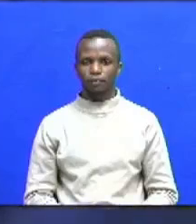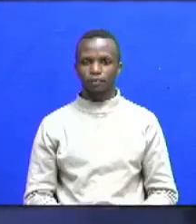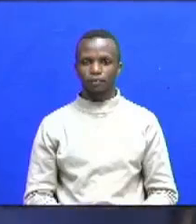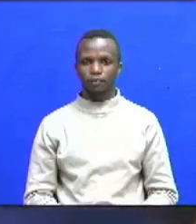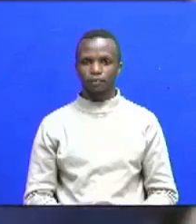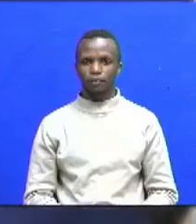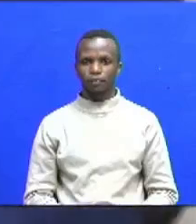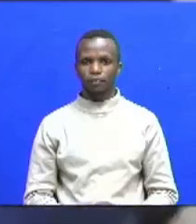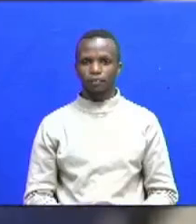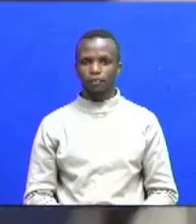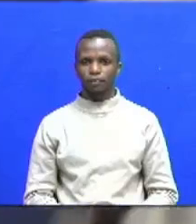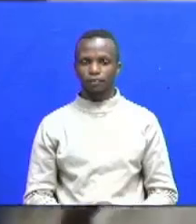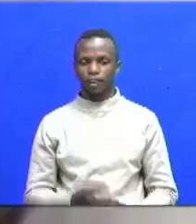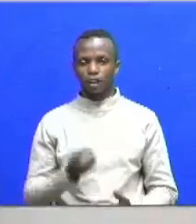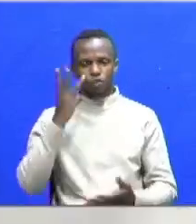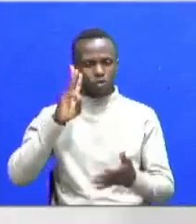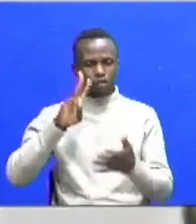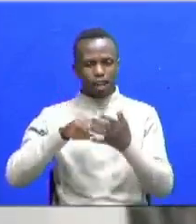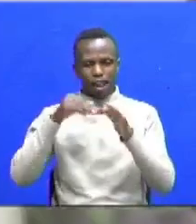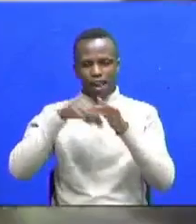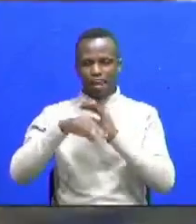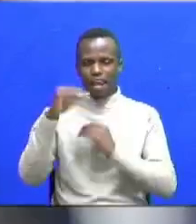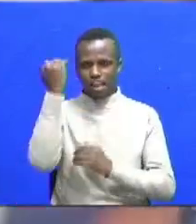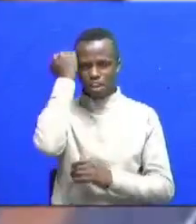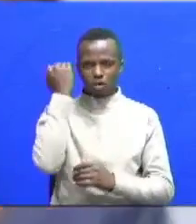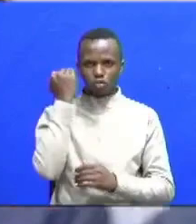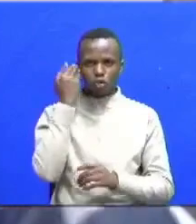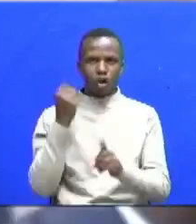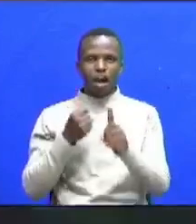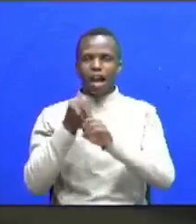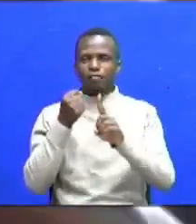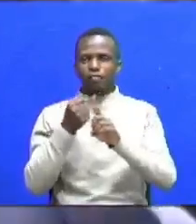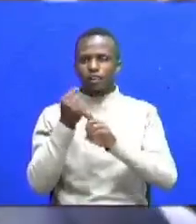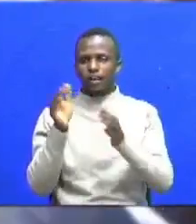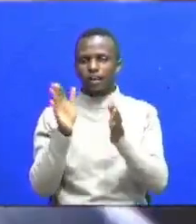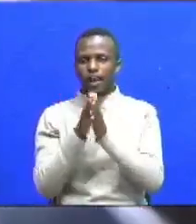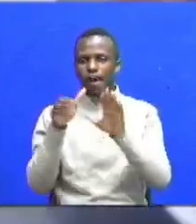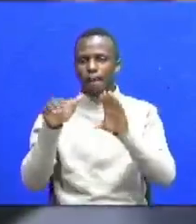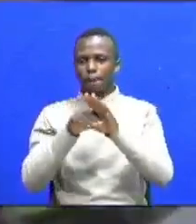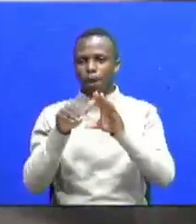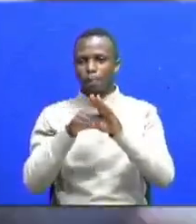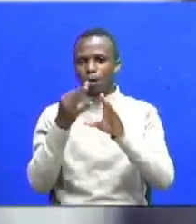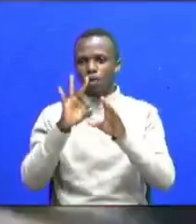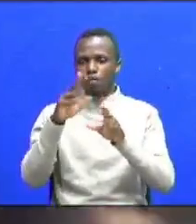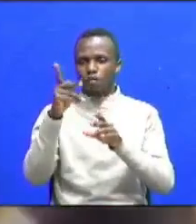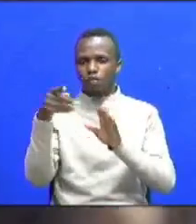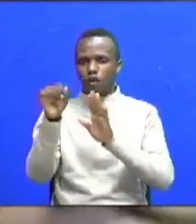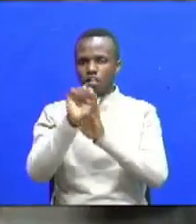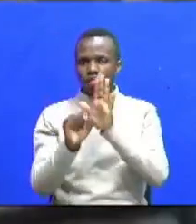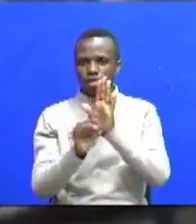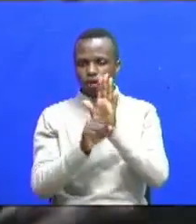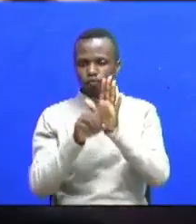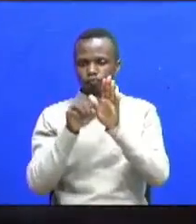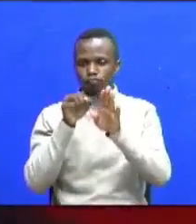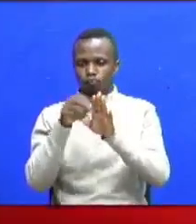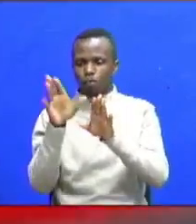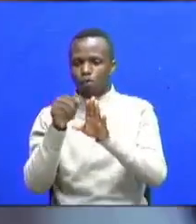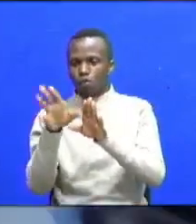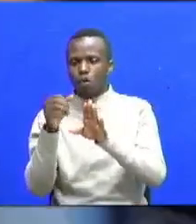The sights witnessed at the law court saw advocates and members of the Fourth Estate roughly driven out of the courtrooms.